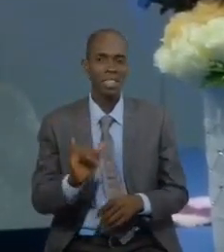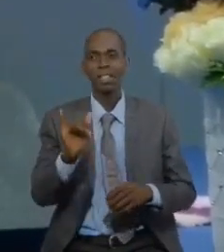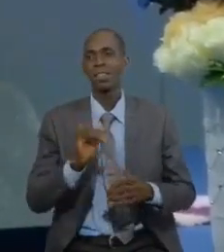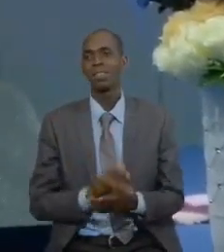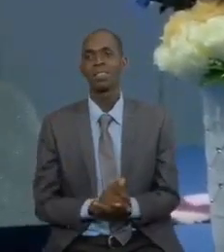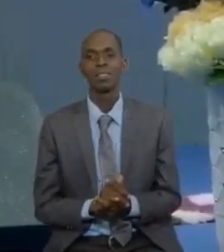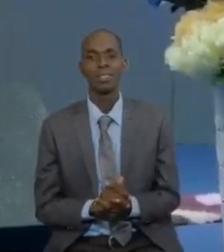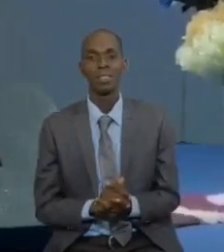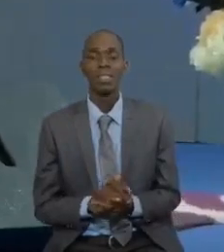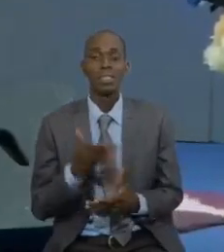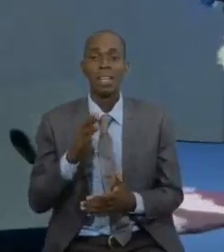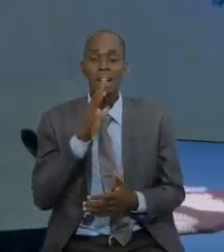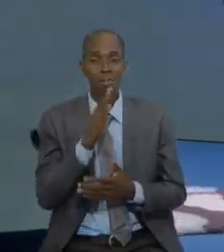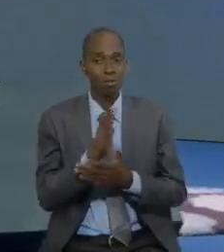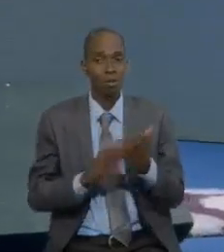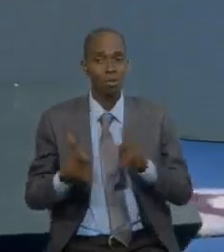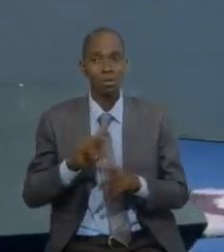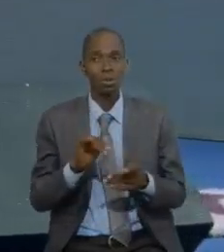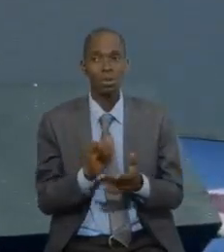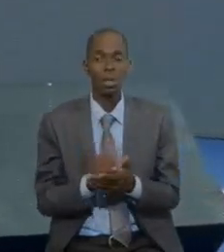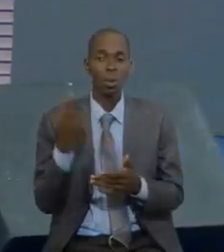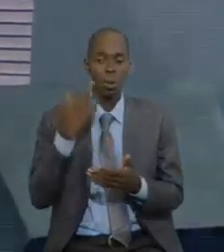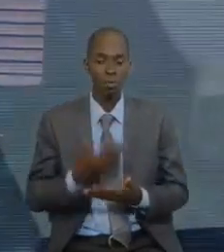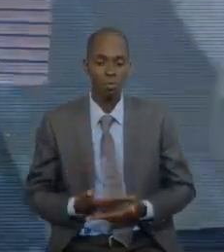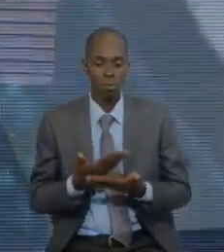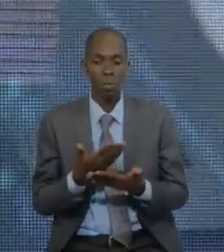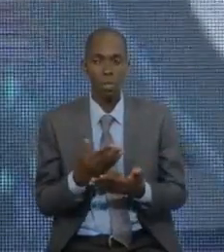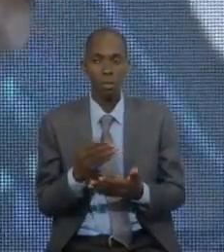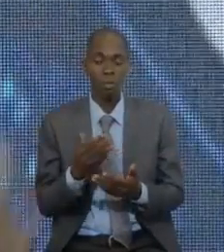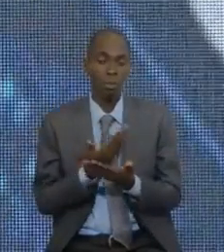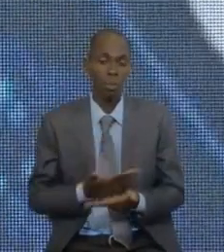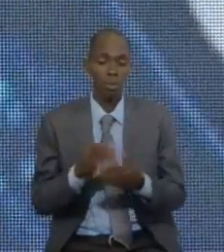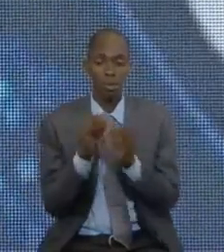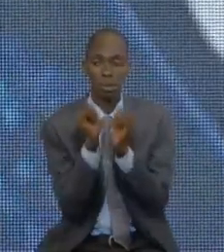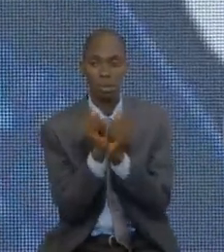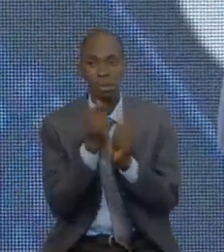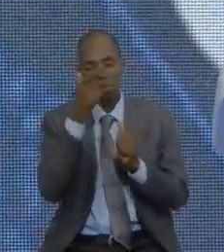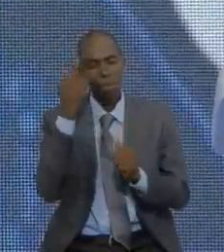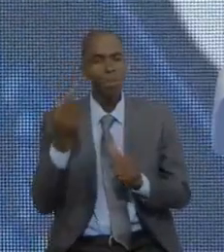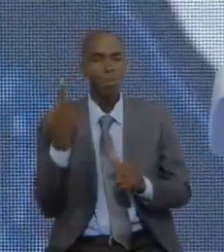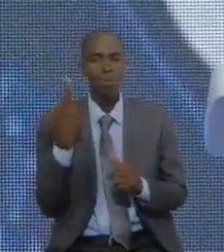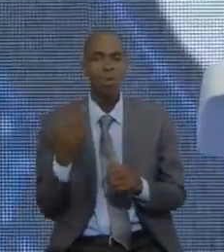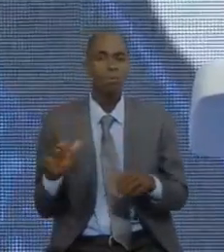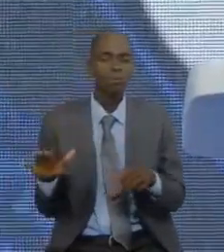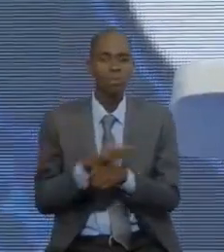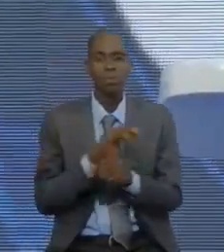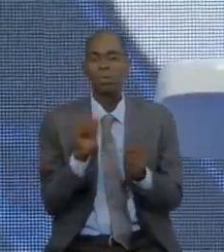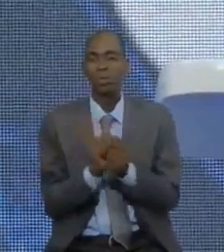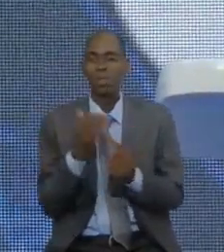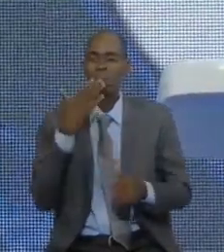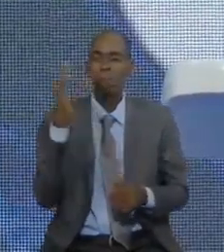there were people that were bound in chains because they were tormented and vexed by evil power and evil